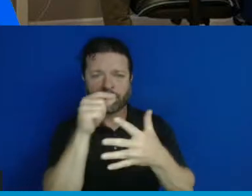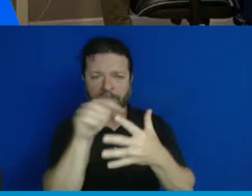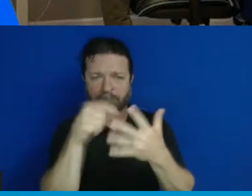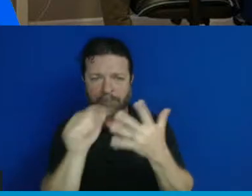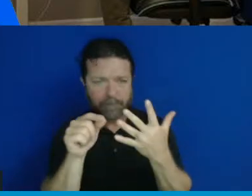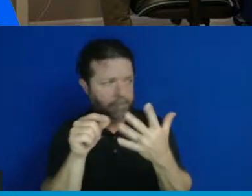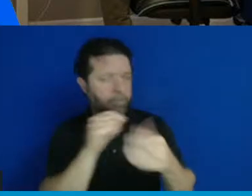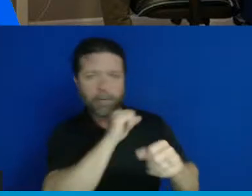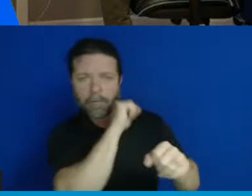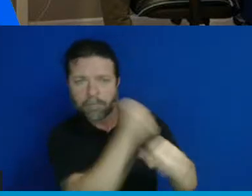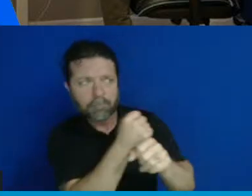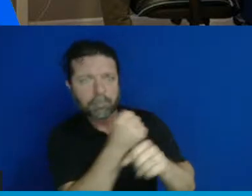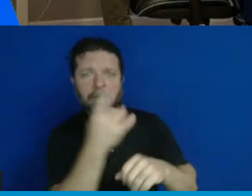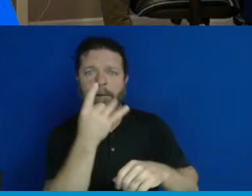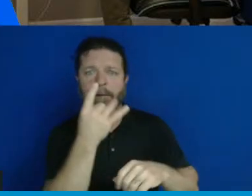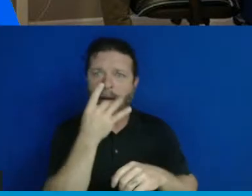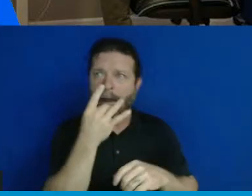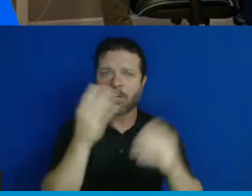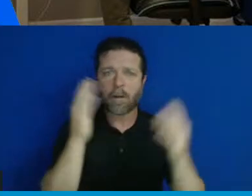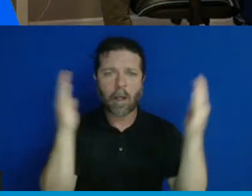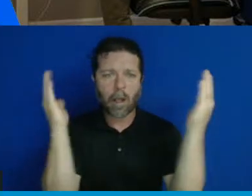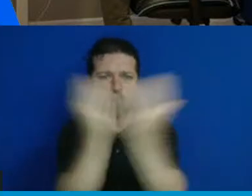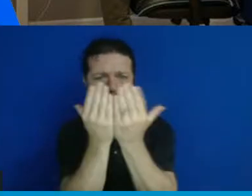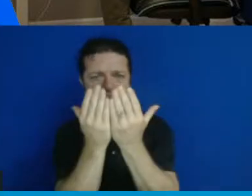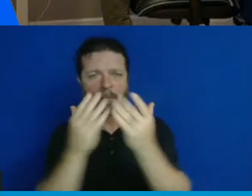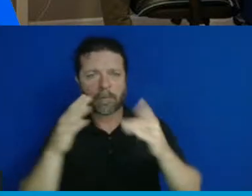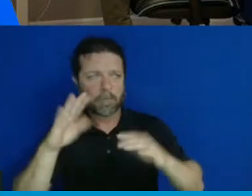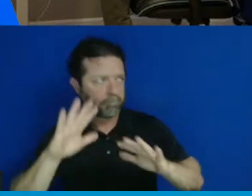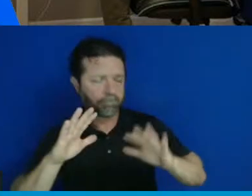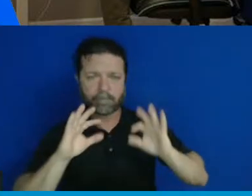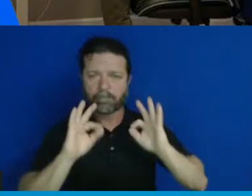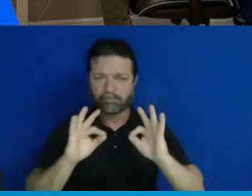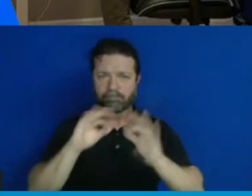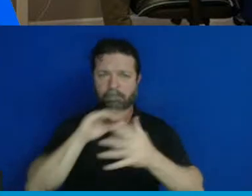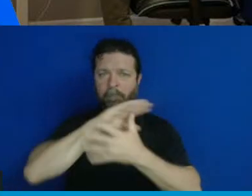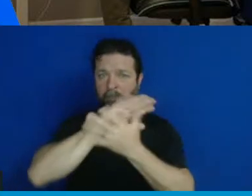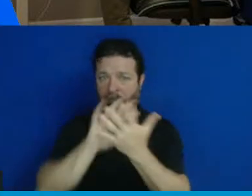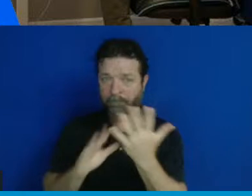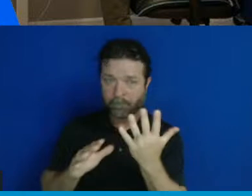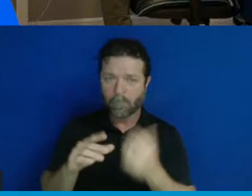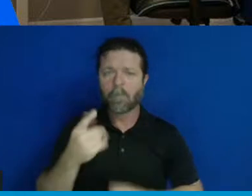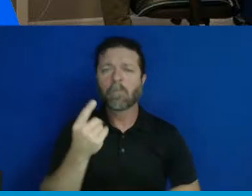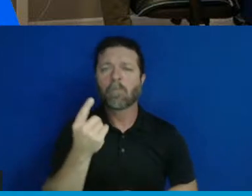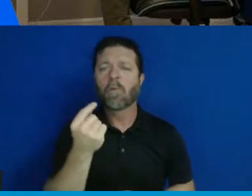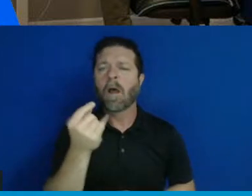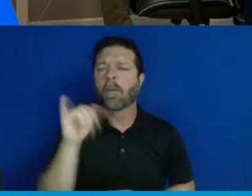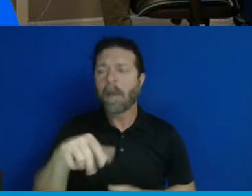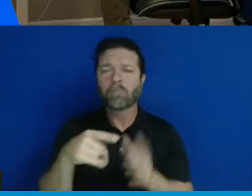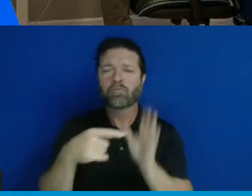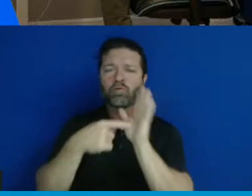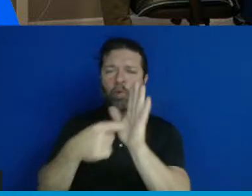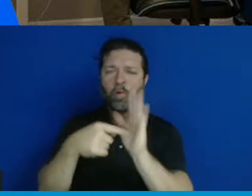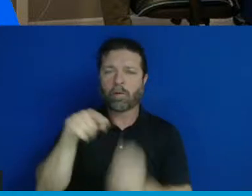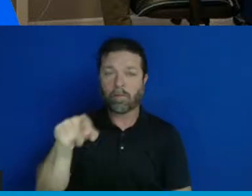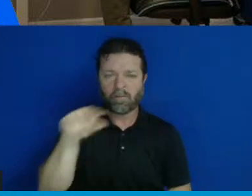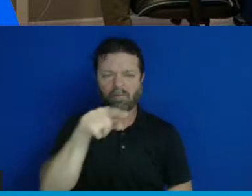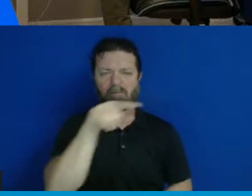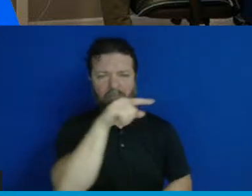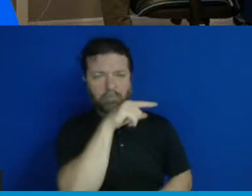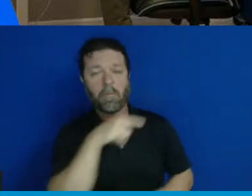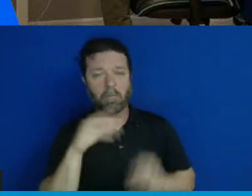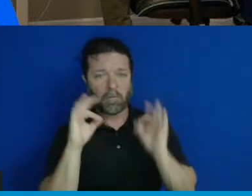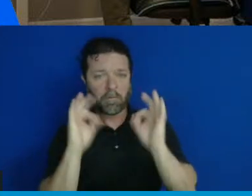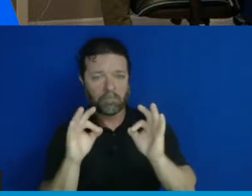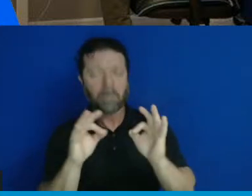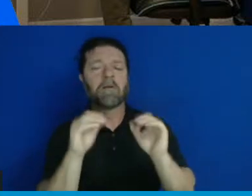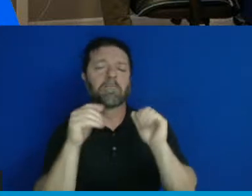going into detail, speaking, like describing what you're showing us. That's another way to verify it.